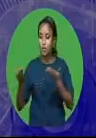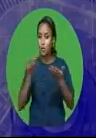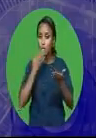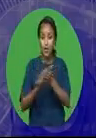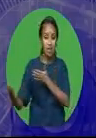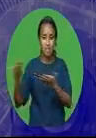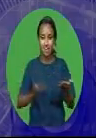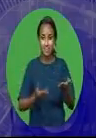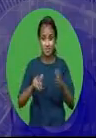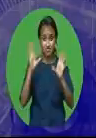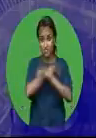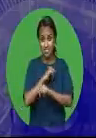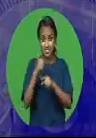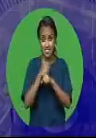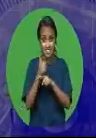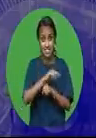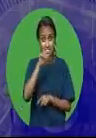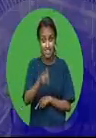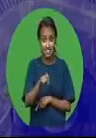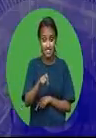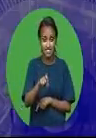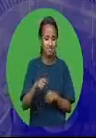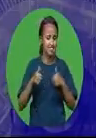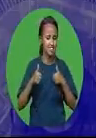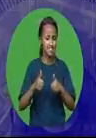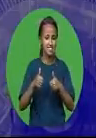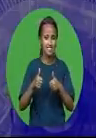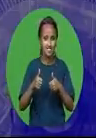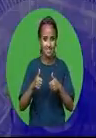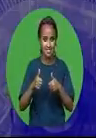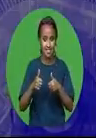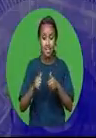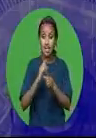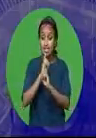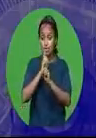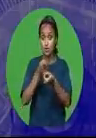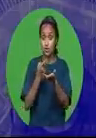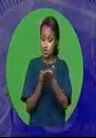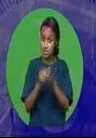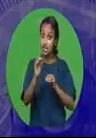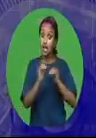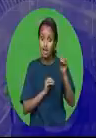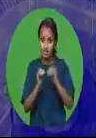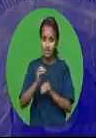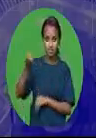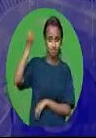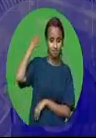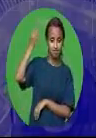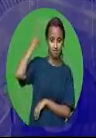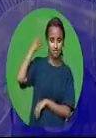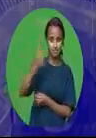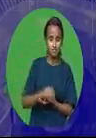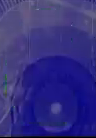Welcome back. Did you complete the exercise? Excellent. The solution to the activities given on the